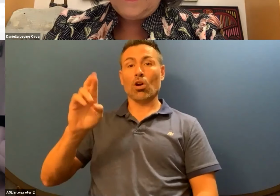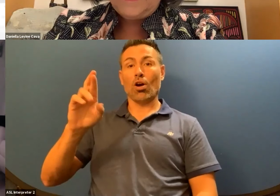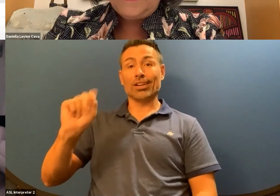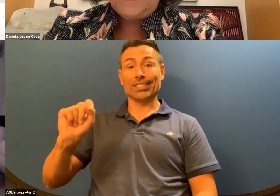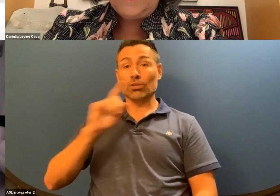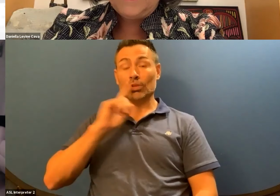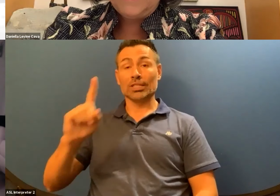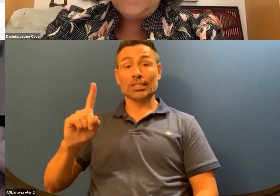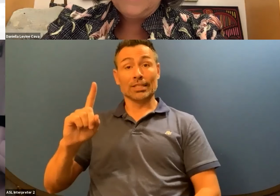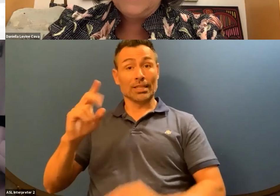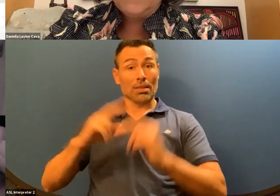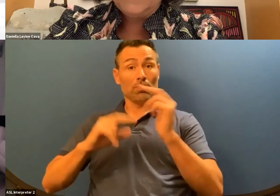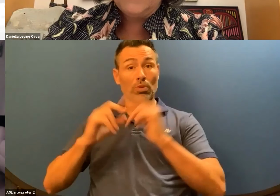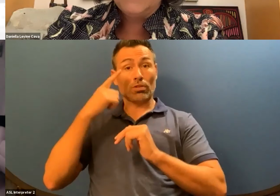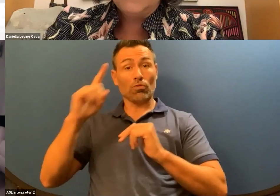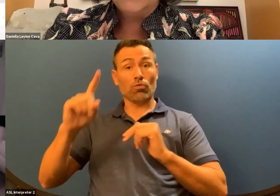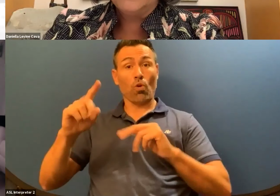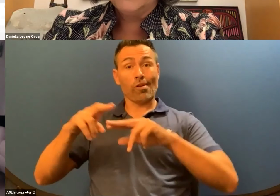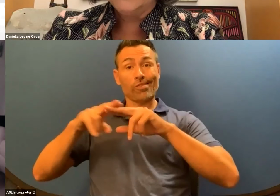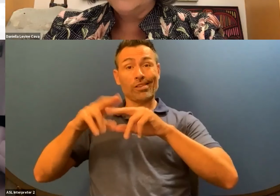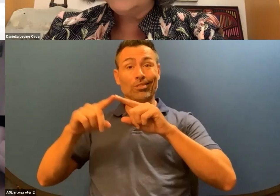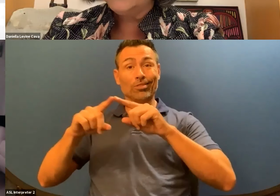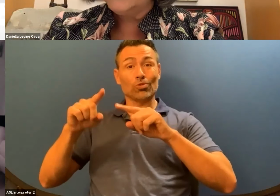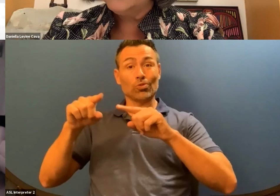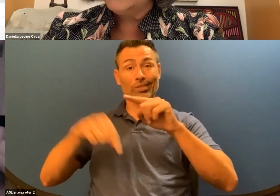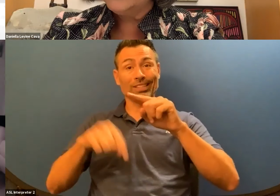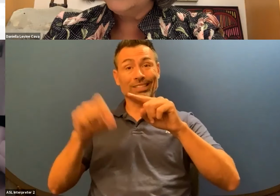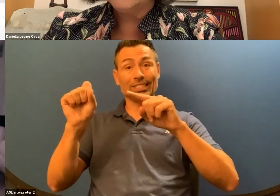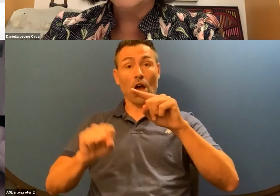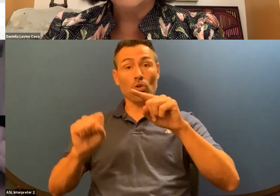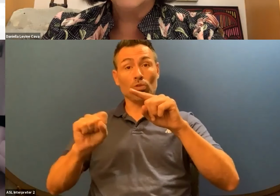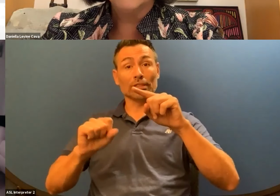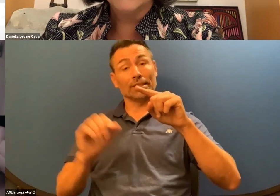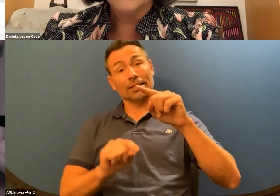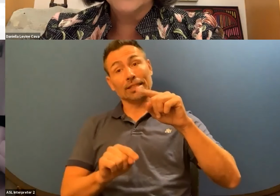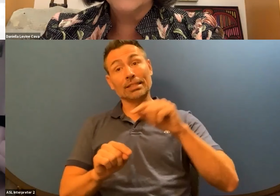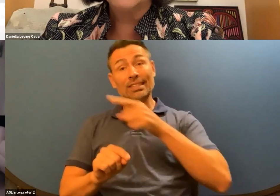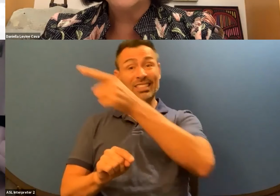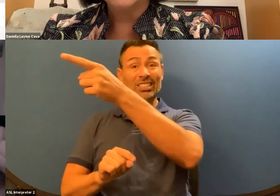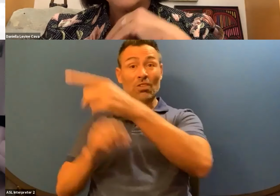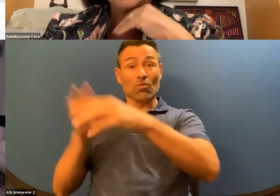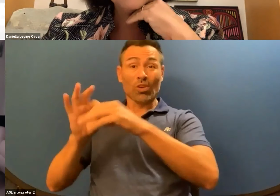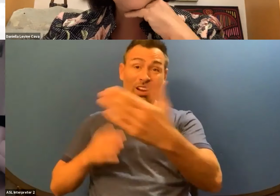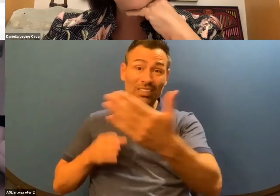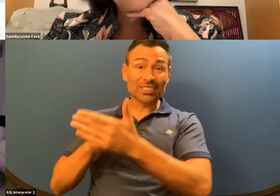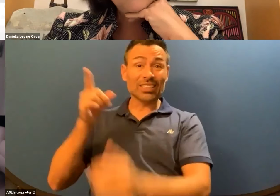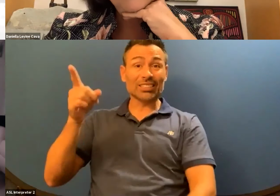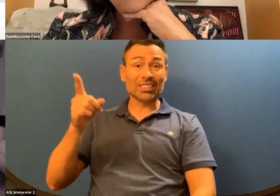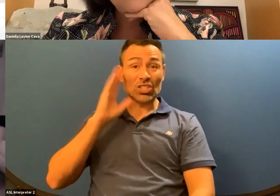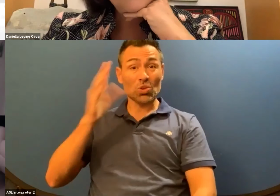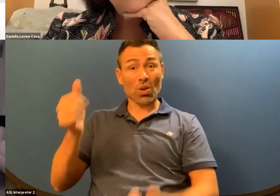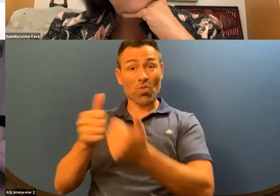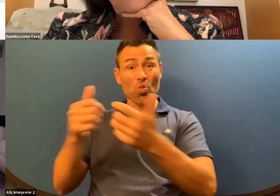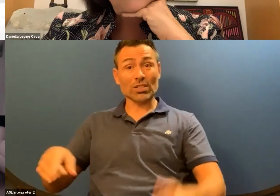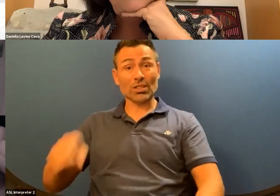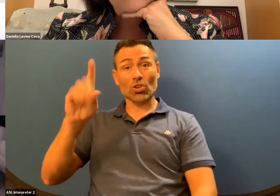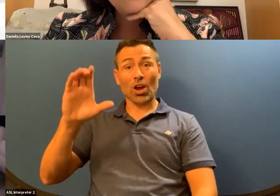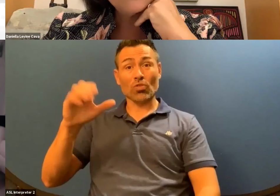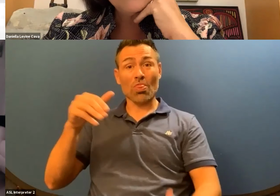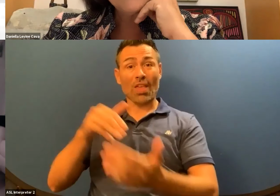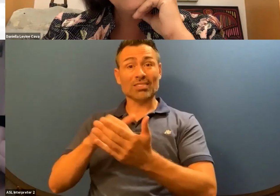rail to the South End. My opponent not only voted against it, she would have lost out on the $100 million of federal money that's going to help us there.